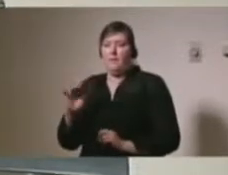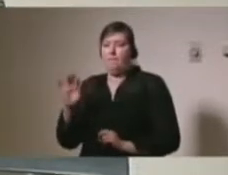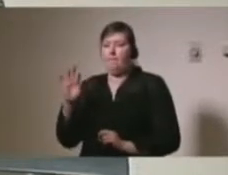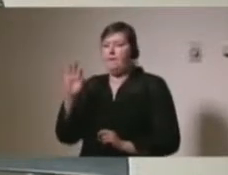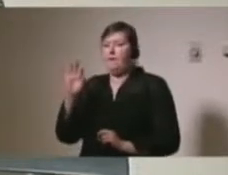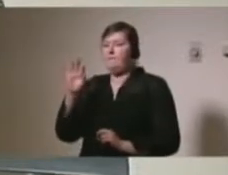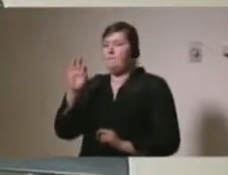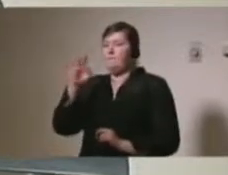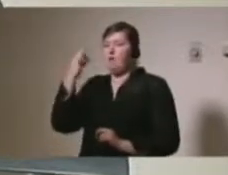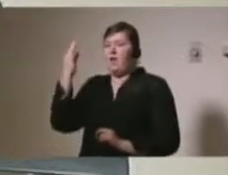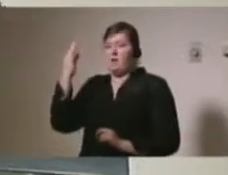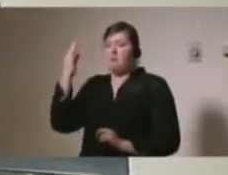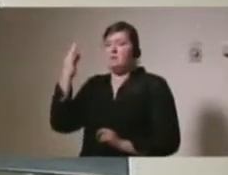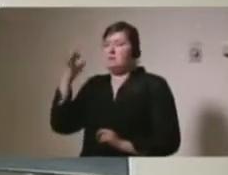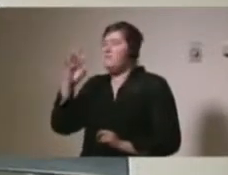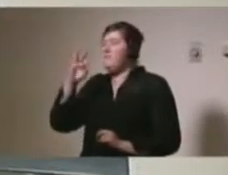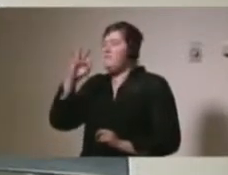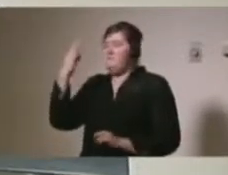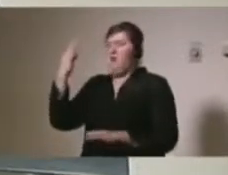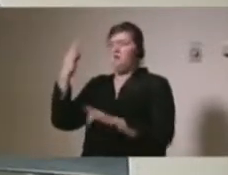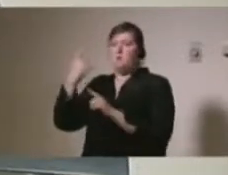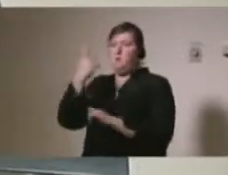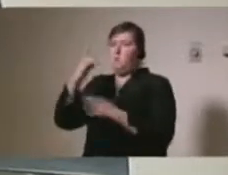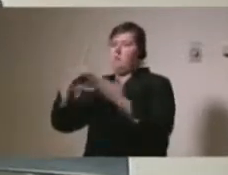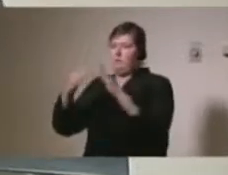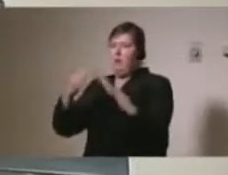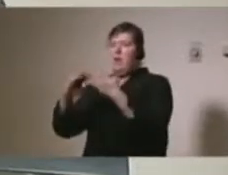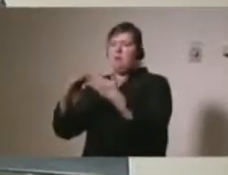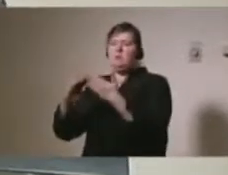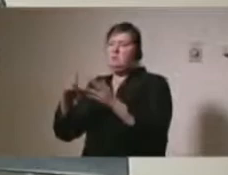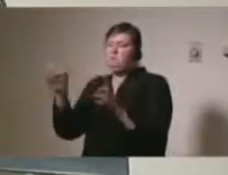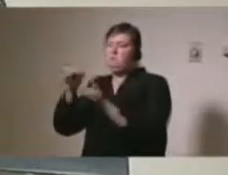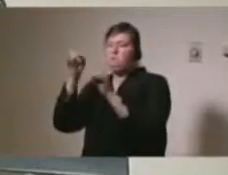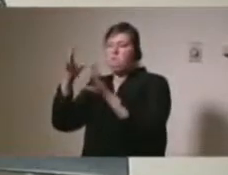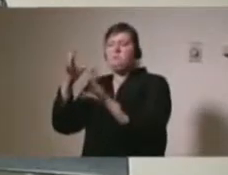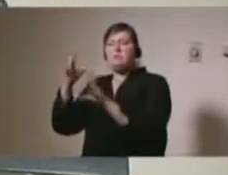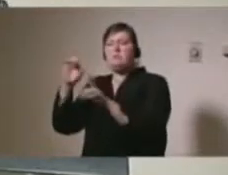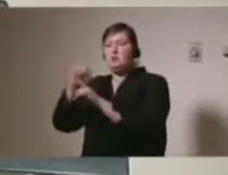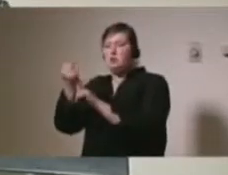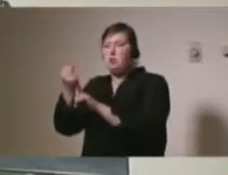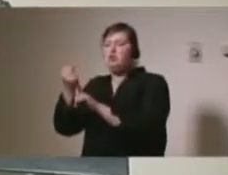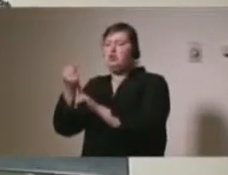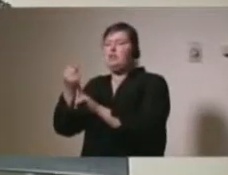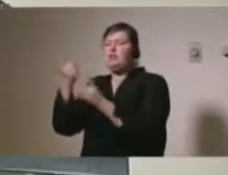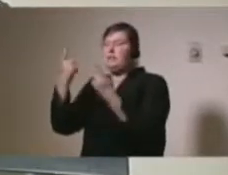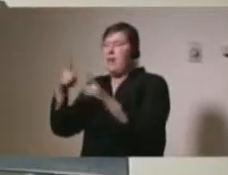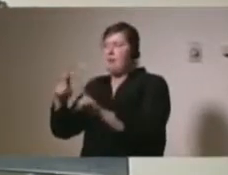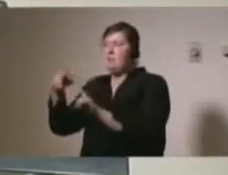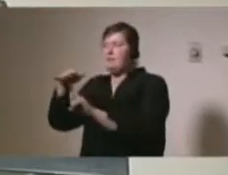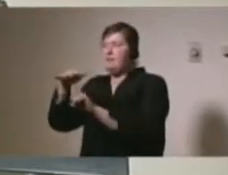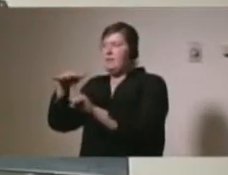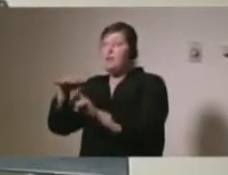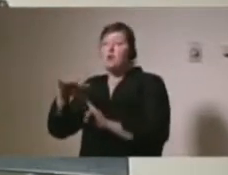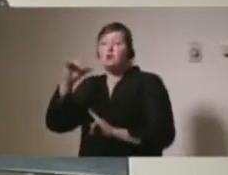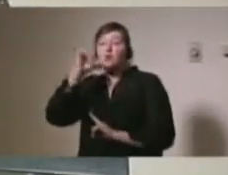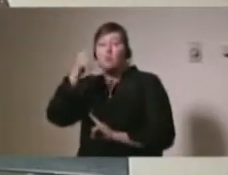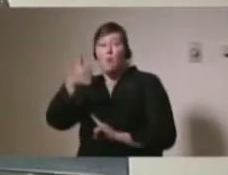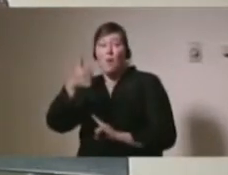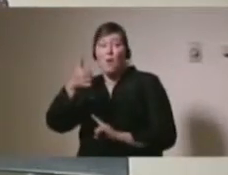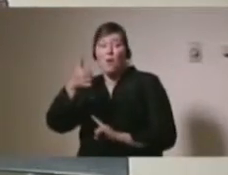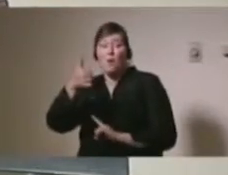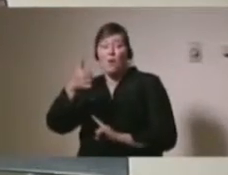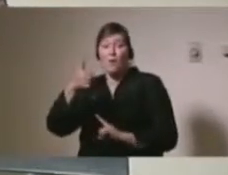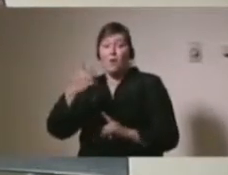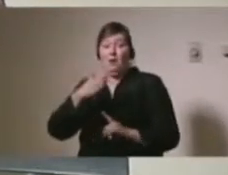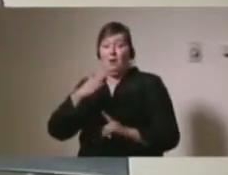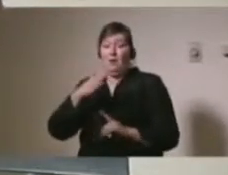bank. So tomorrow, our militants will give this little bracelet to all postal workers to